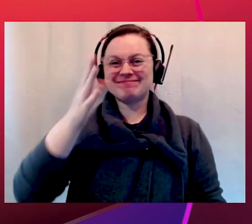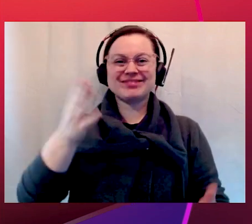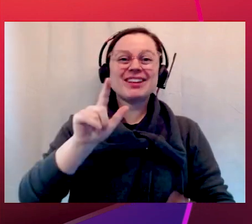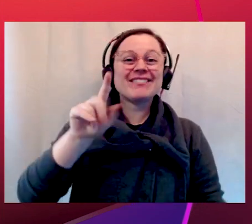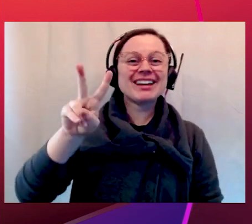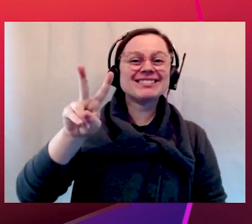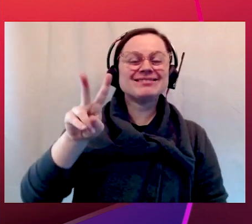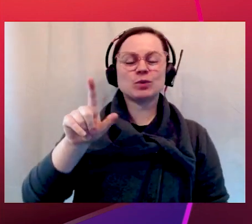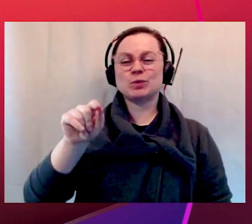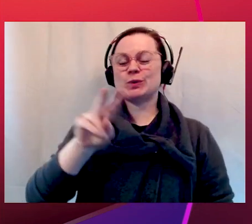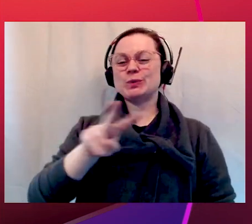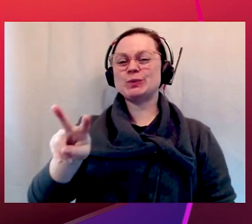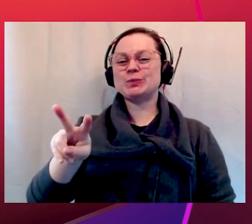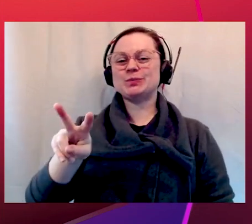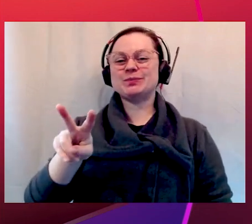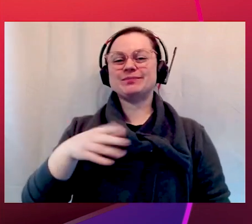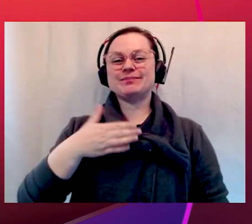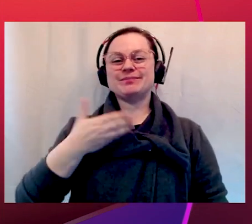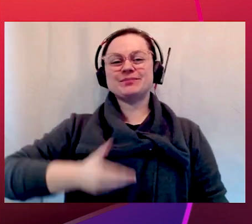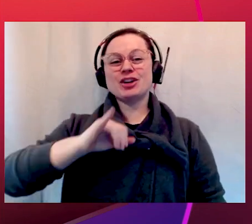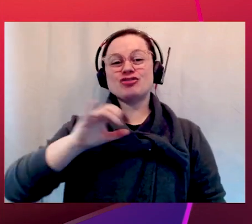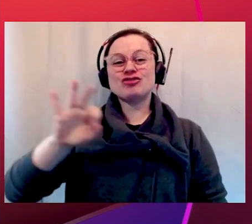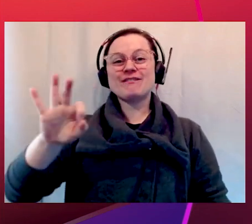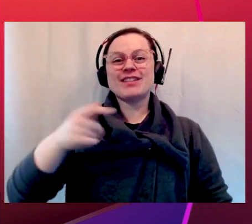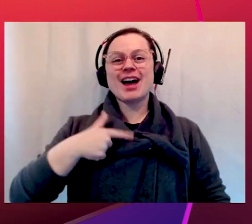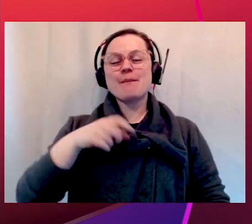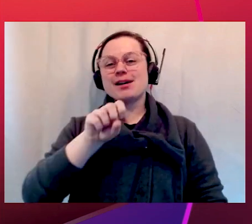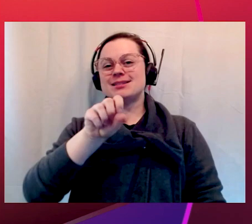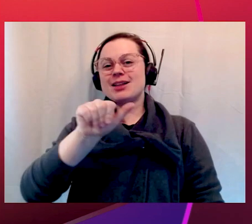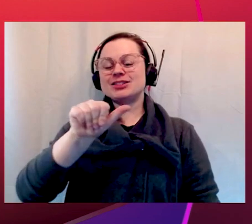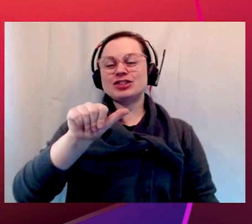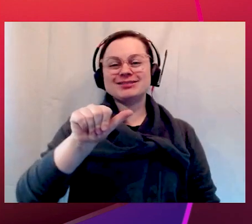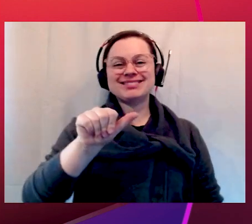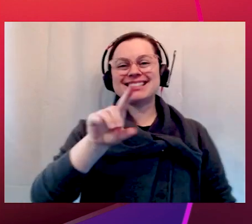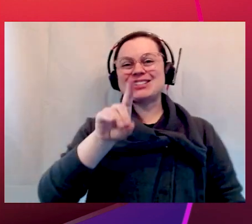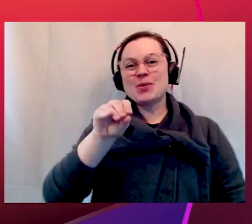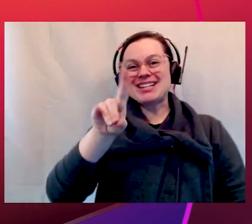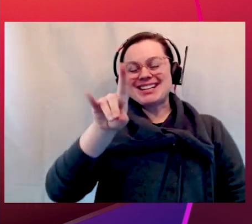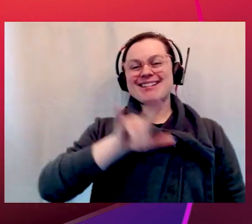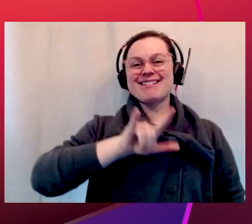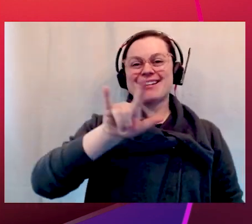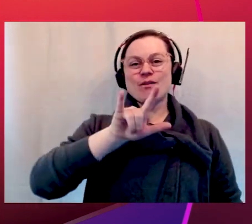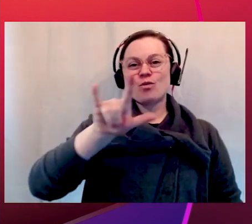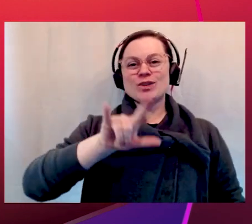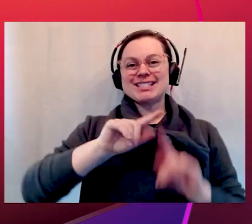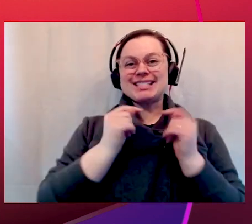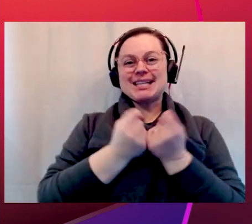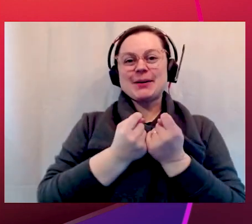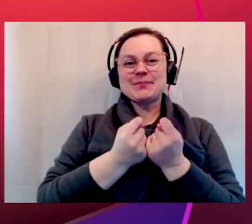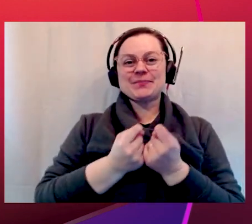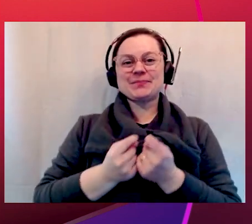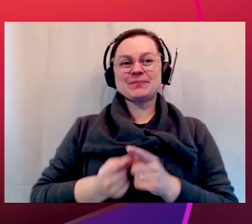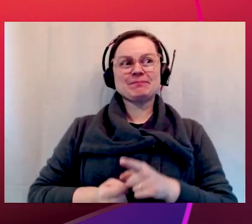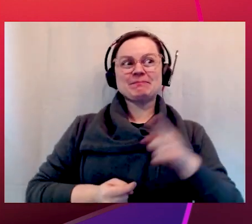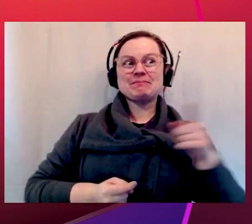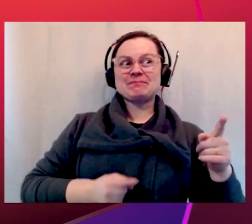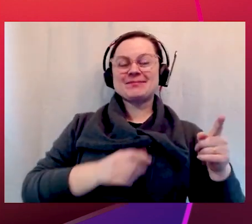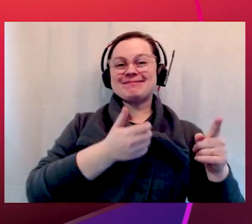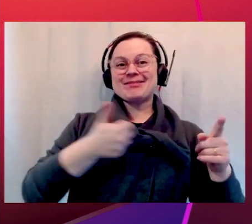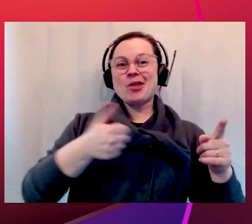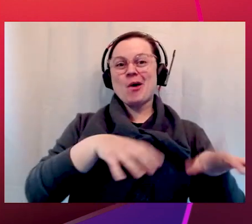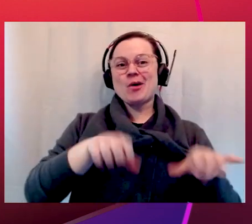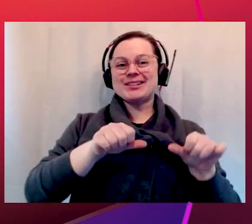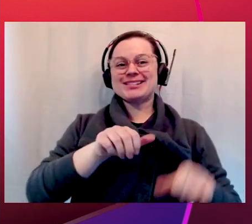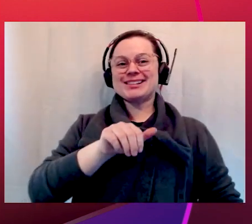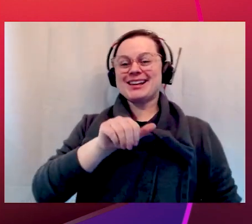My name is Jeff Murshak. I'm a solutions architect on our DoD Air Force team. And my co-host is AM. I'm